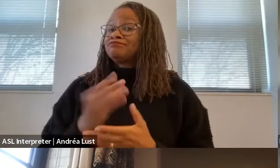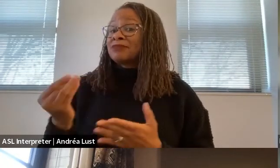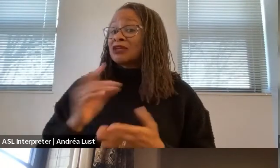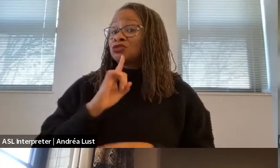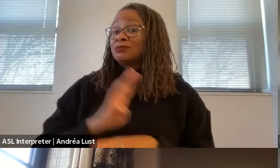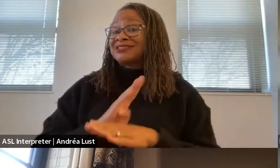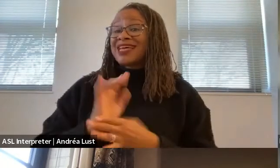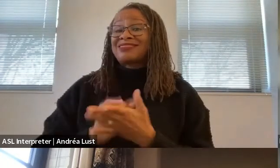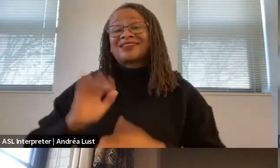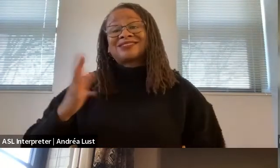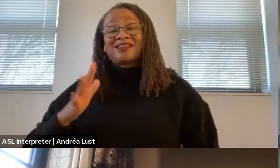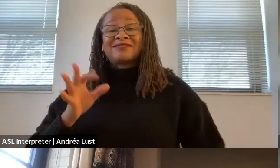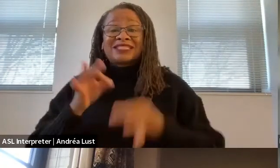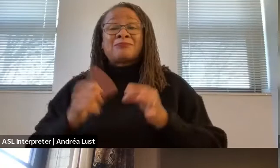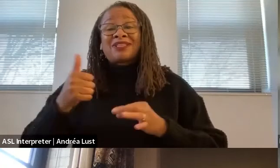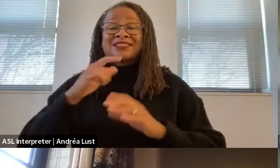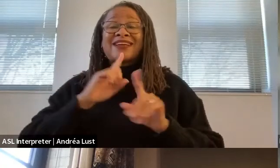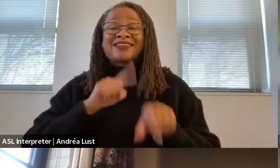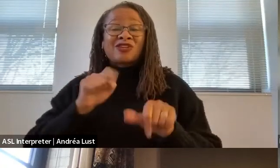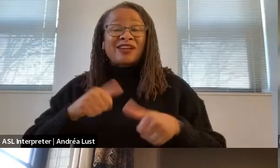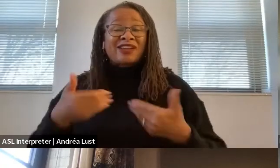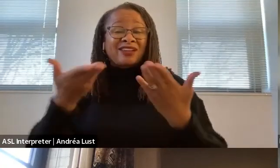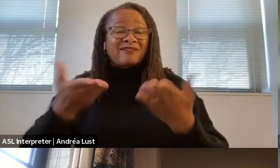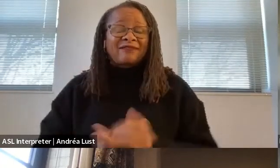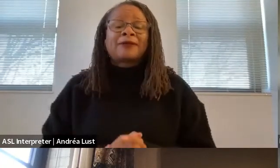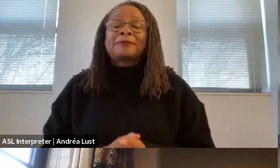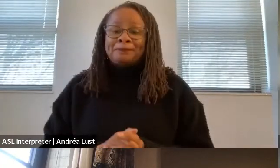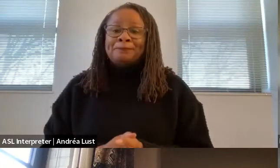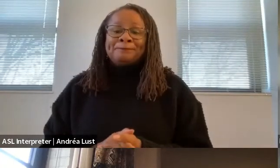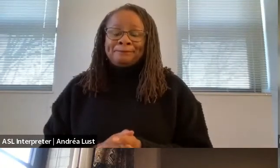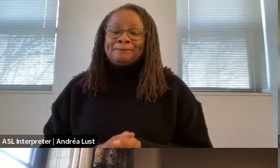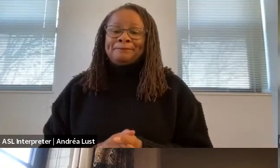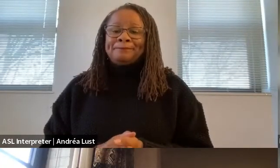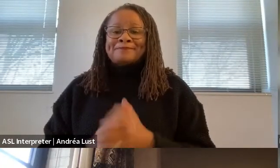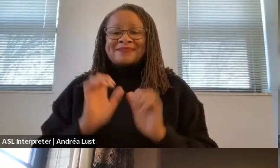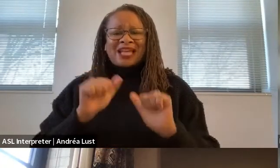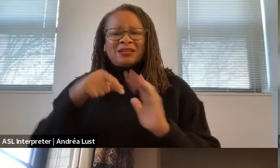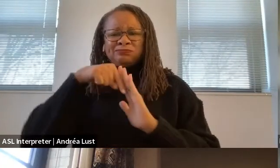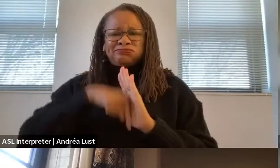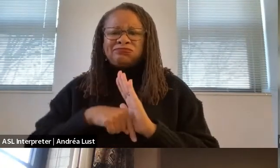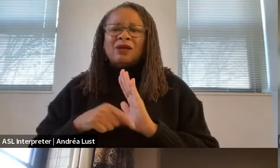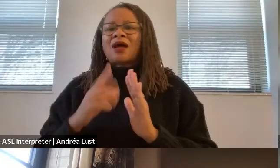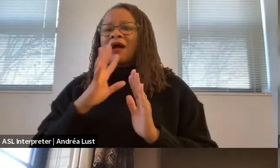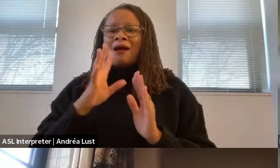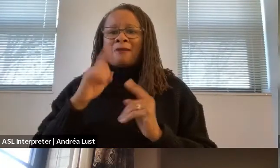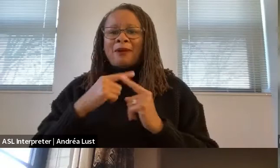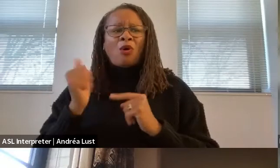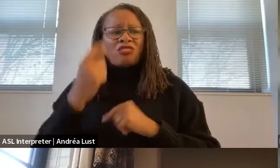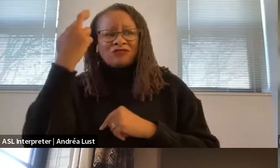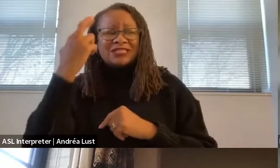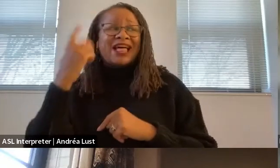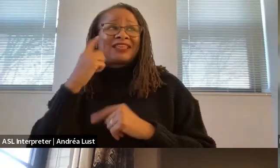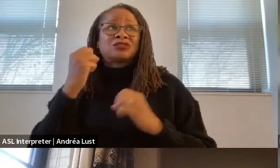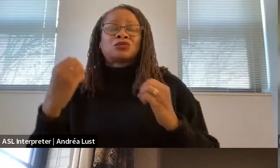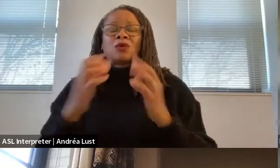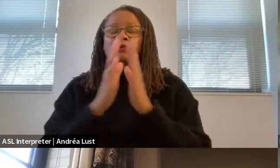ultimately, that's kind of like the simplest answer I can give. I mean, I could go into like all of the reasons that I think it is so